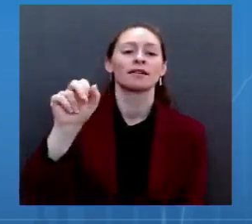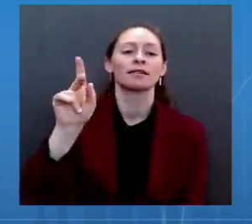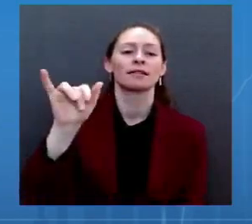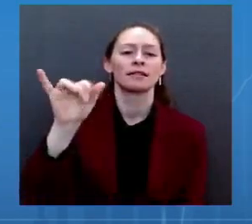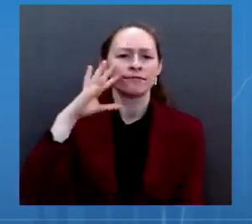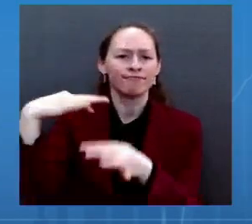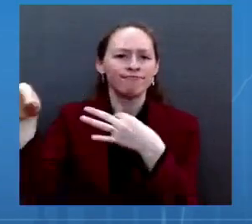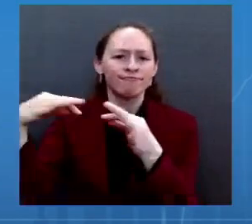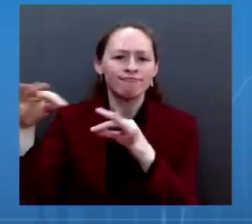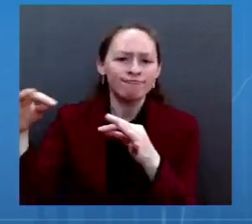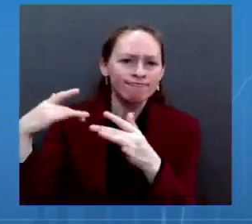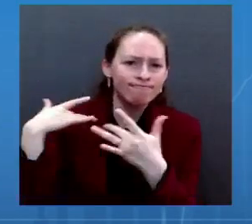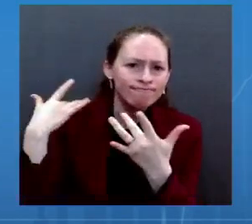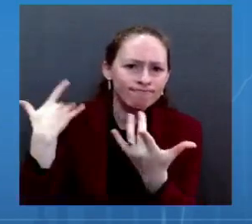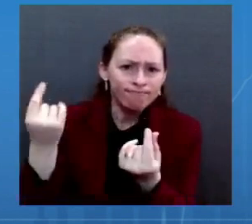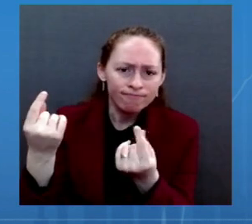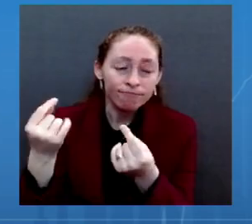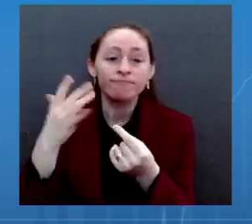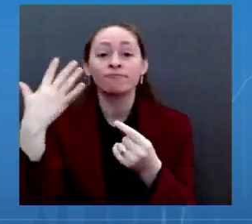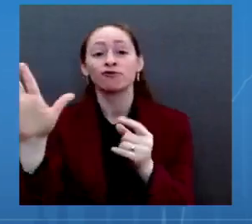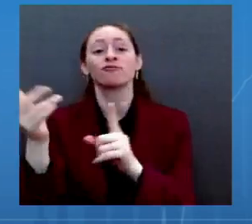key points the President made yesterday.